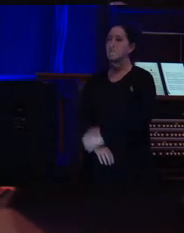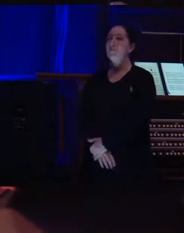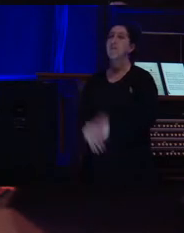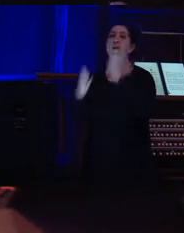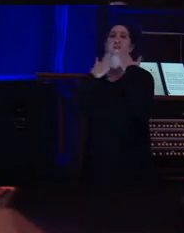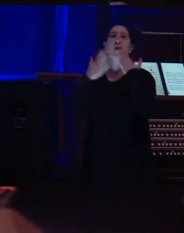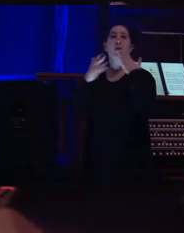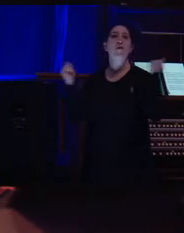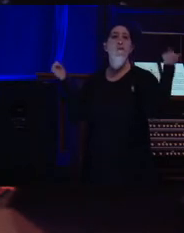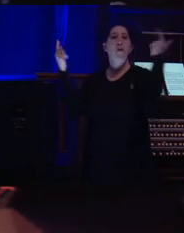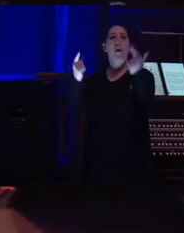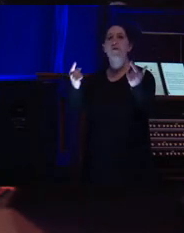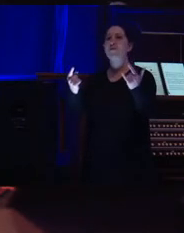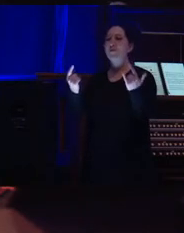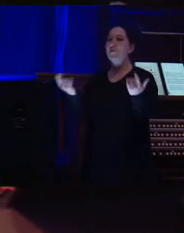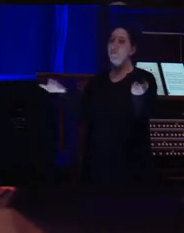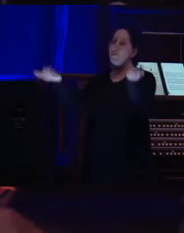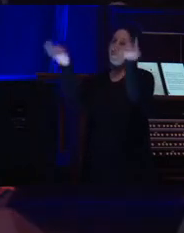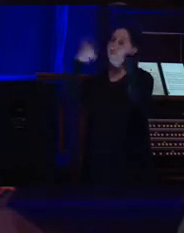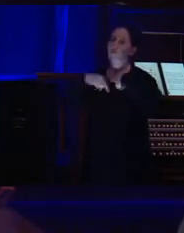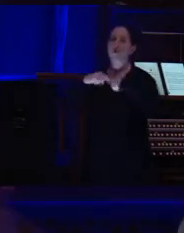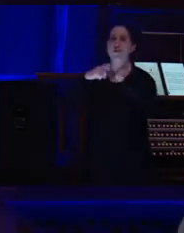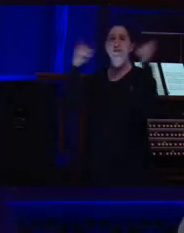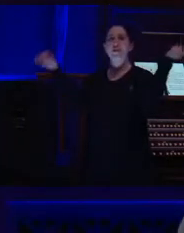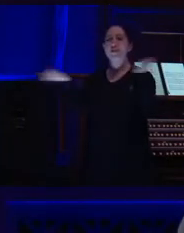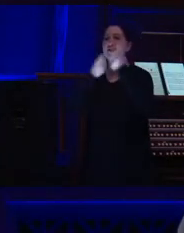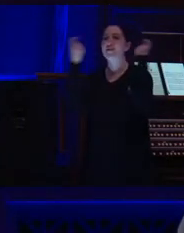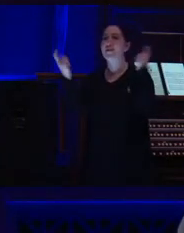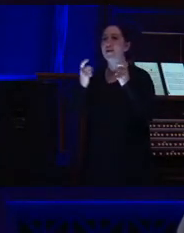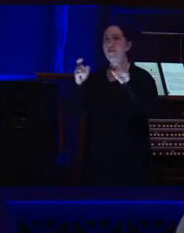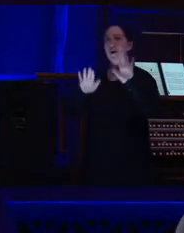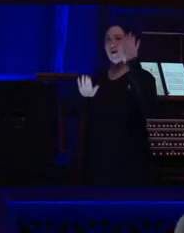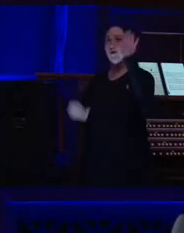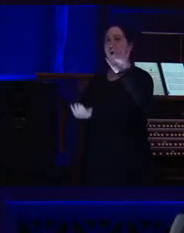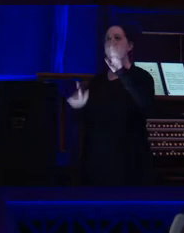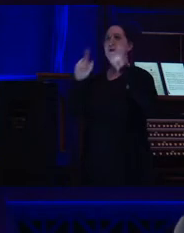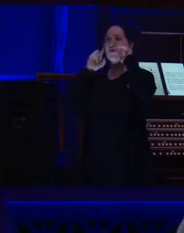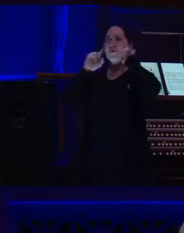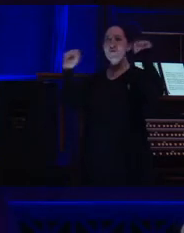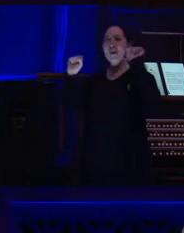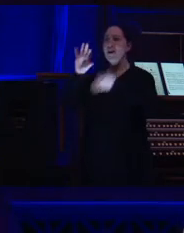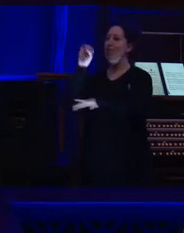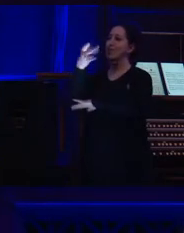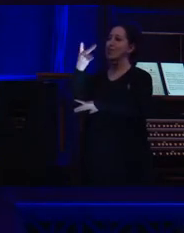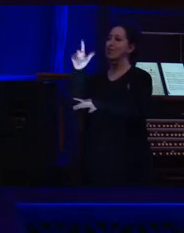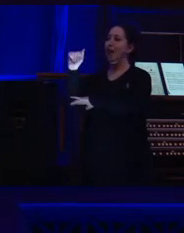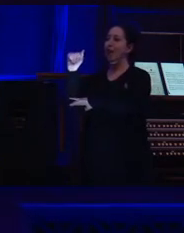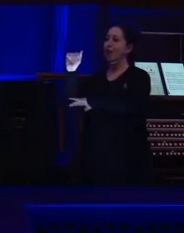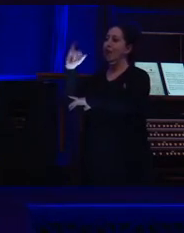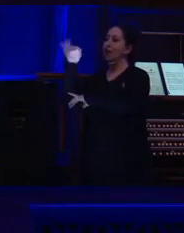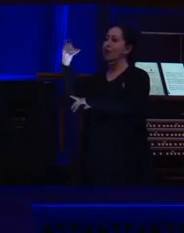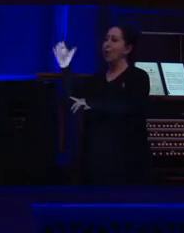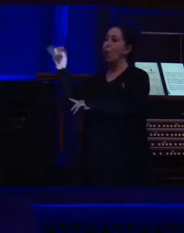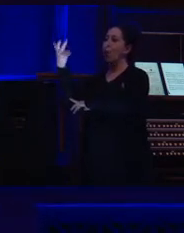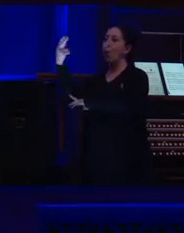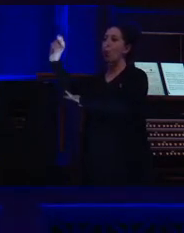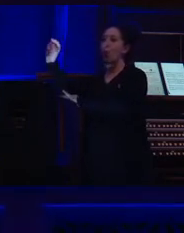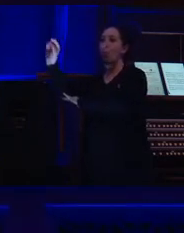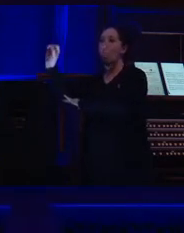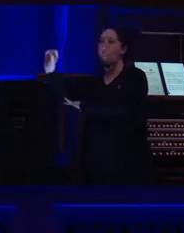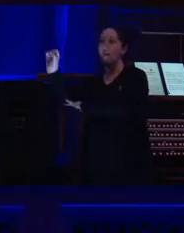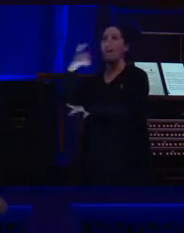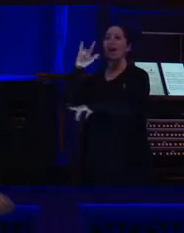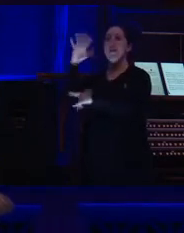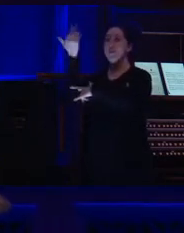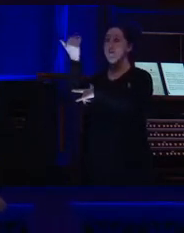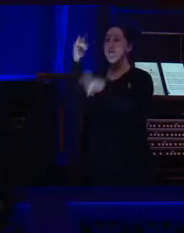Thank you all for joining us to celebrate the inauguration of Dr. Santanjay Ono as the 15th